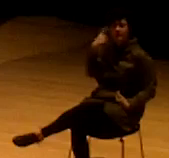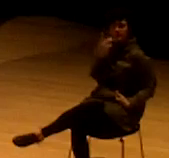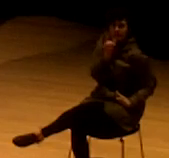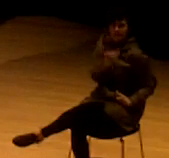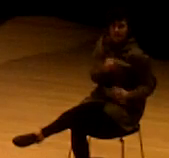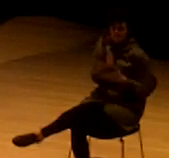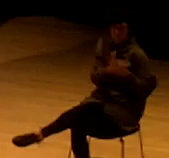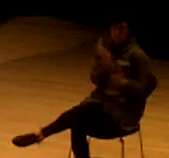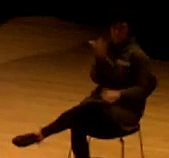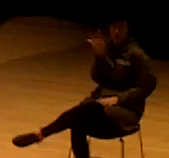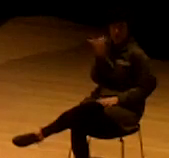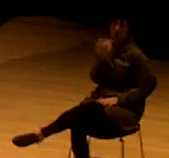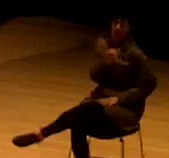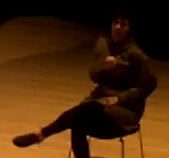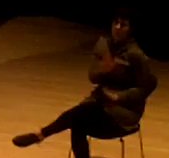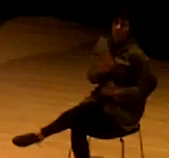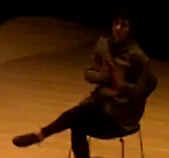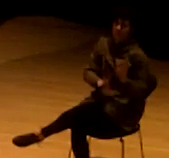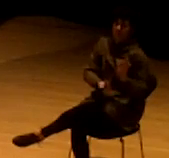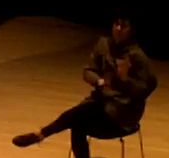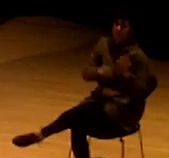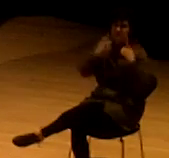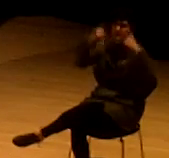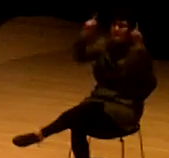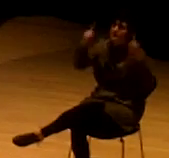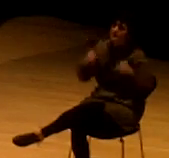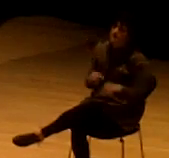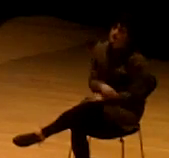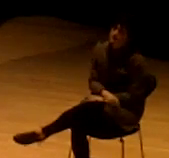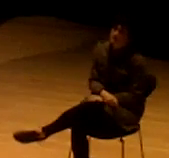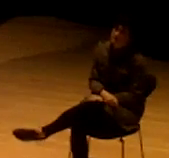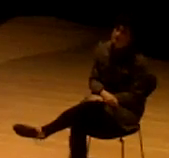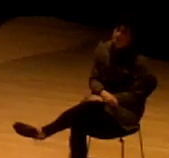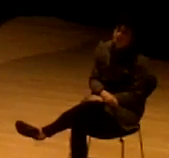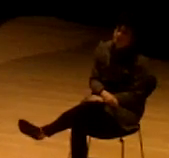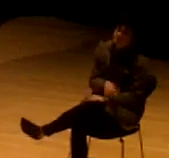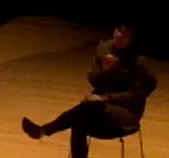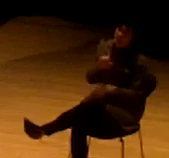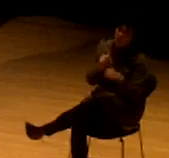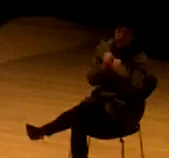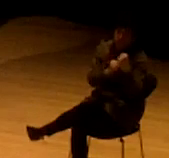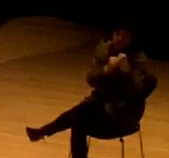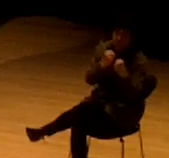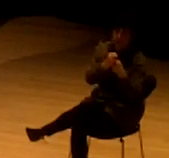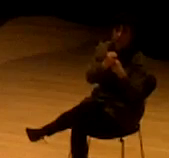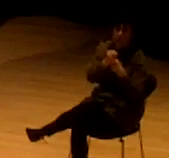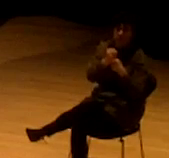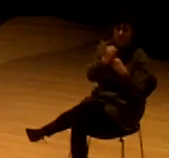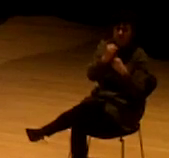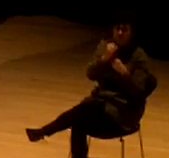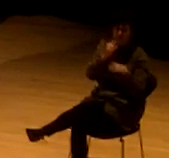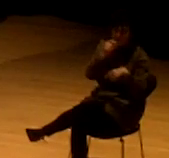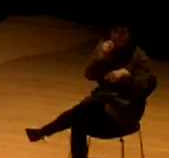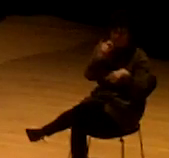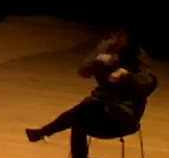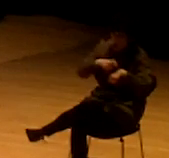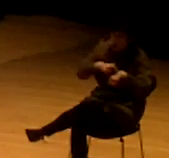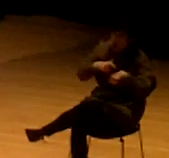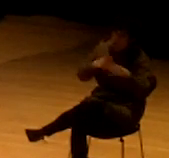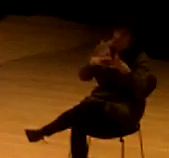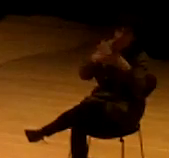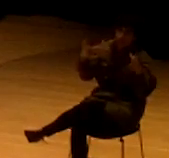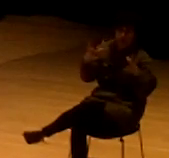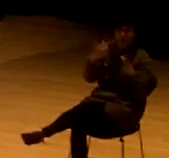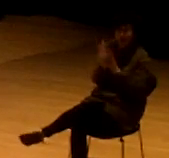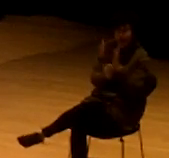mm-hmm. we had the art piece around it. Mm-hmm. It had that structure. And again, we had the time mm-hmm. And the space. We were very fortunate to have